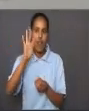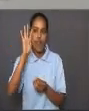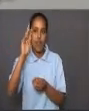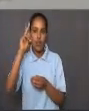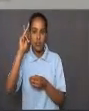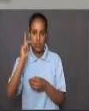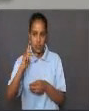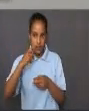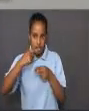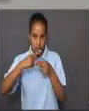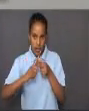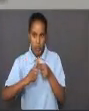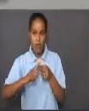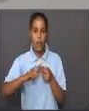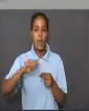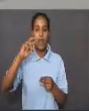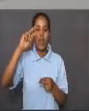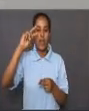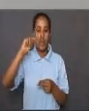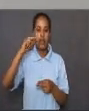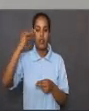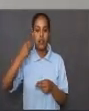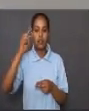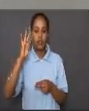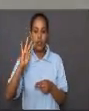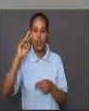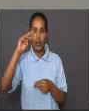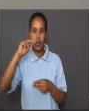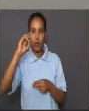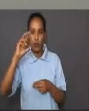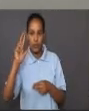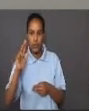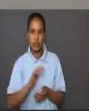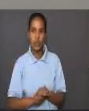add 4 grams of ammonium nitrate.